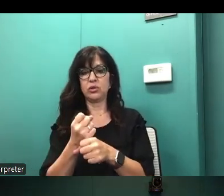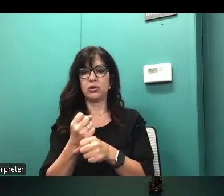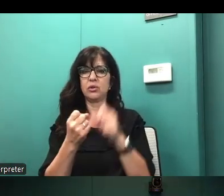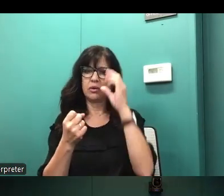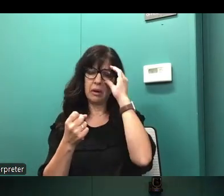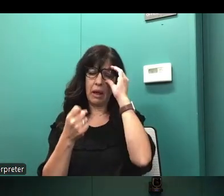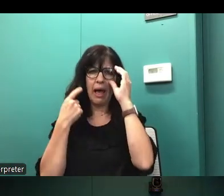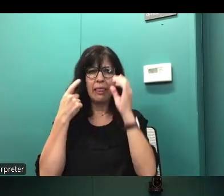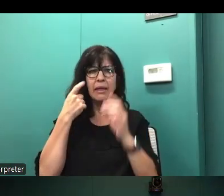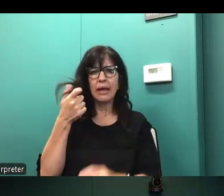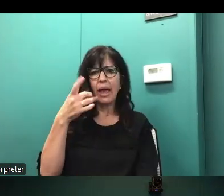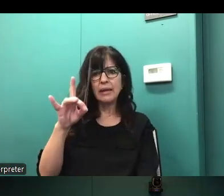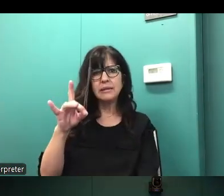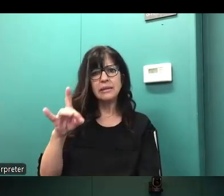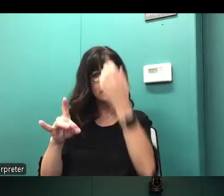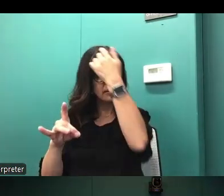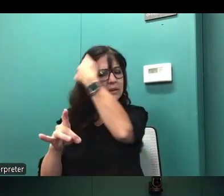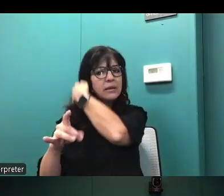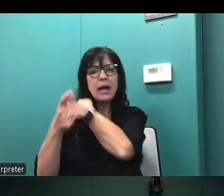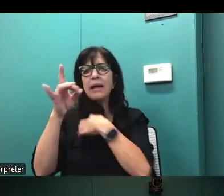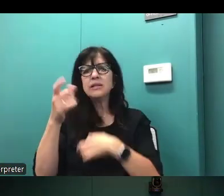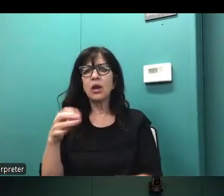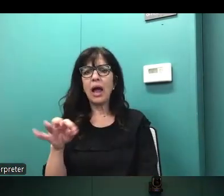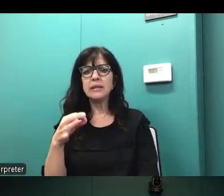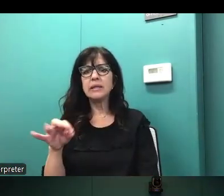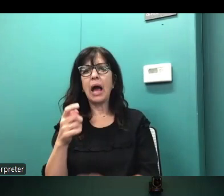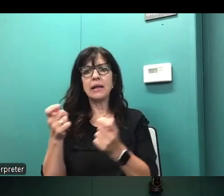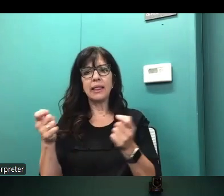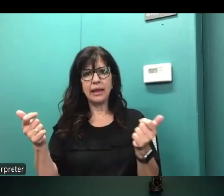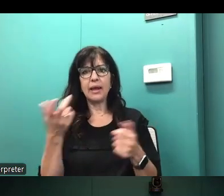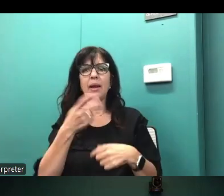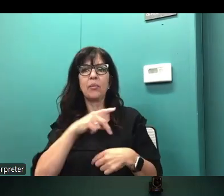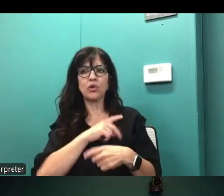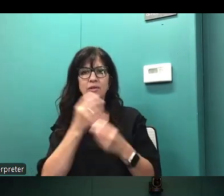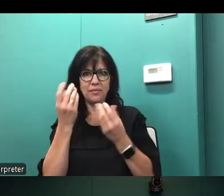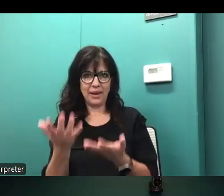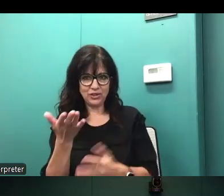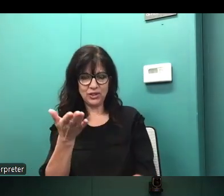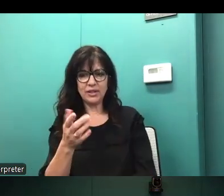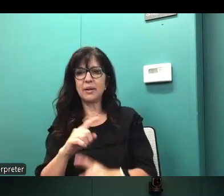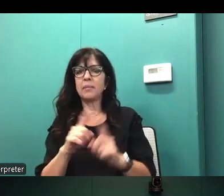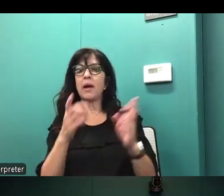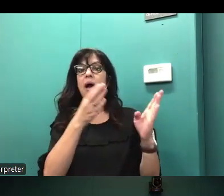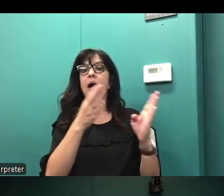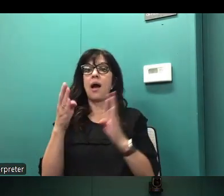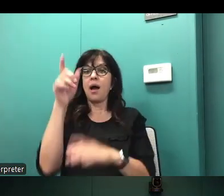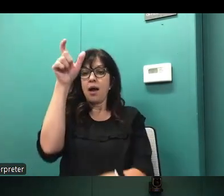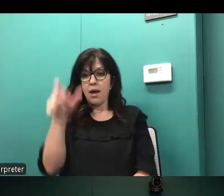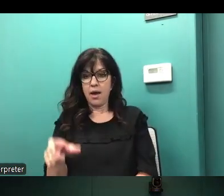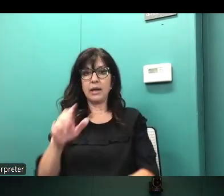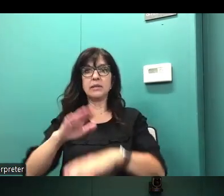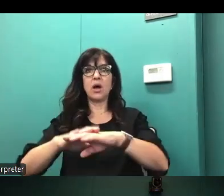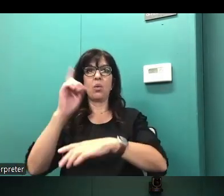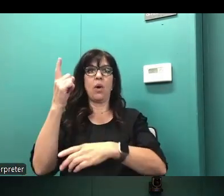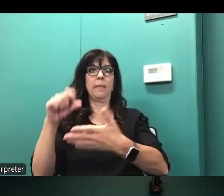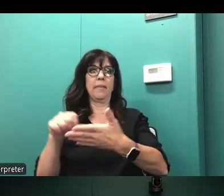what, 18, 19 of them. And I deleted all the personal information here, but then I have this all on one